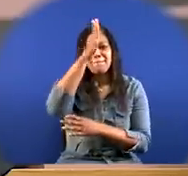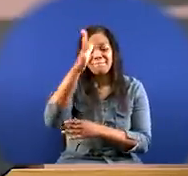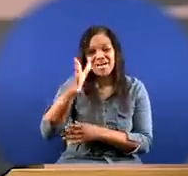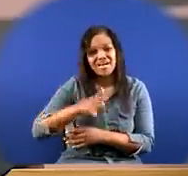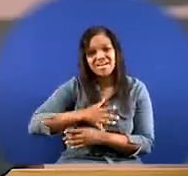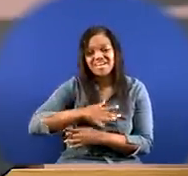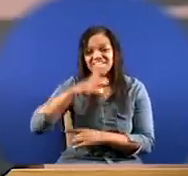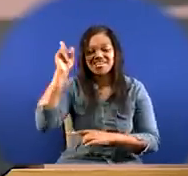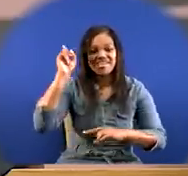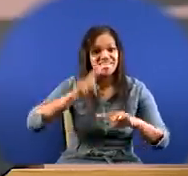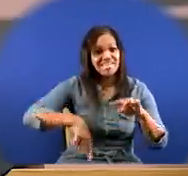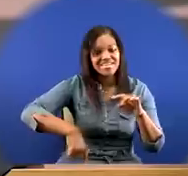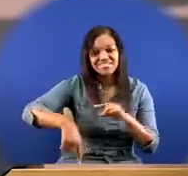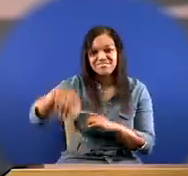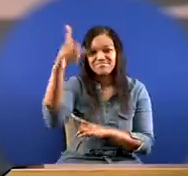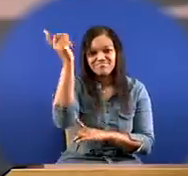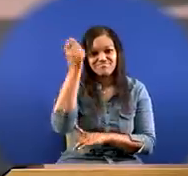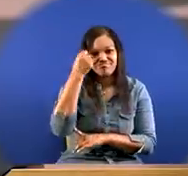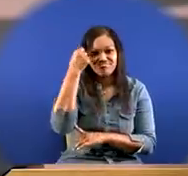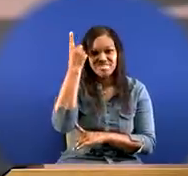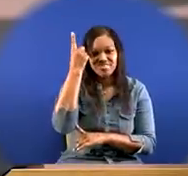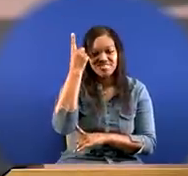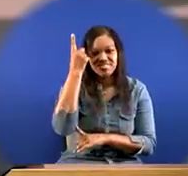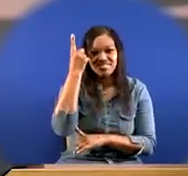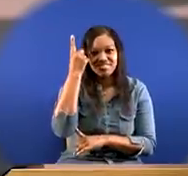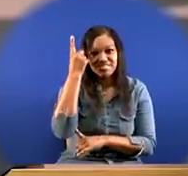mankind could never understand.